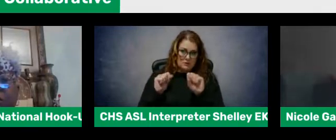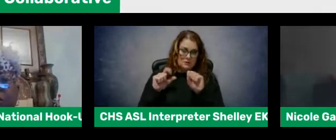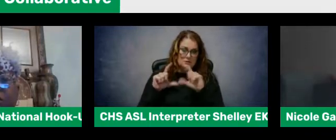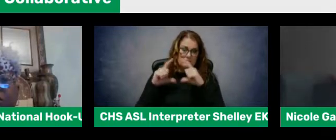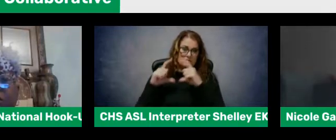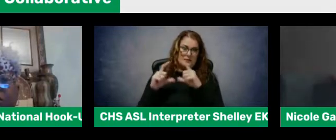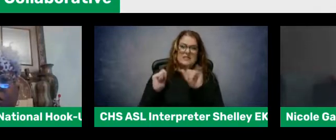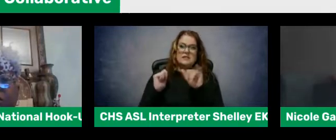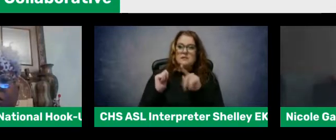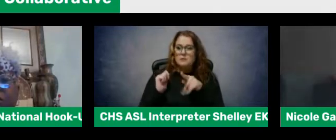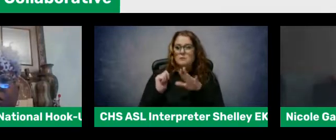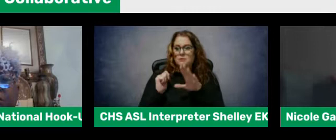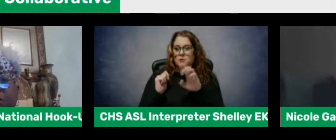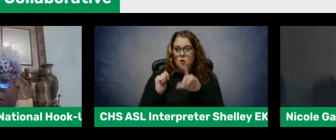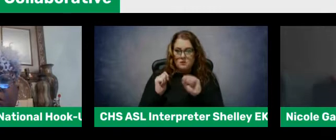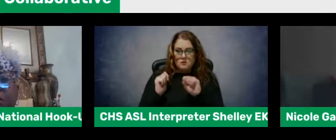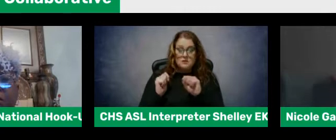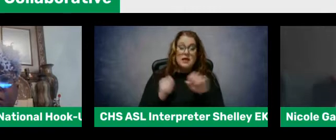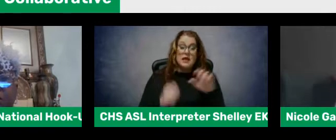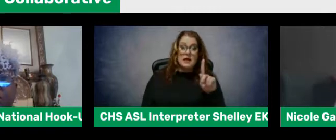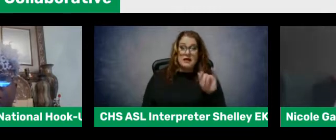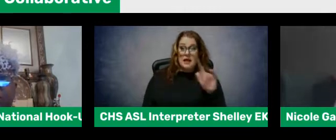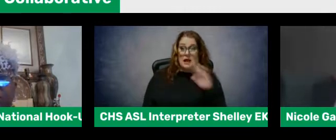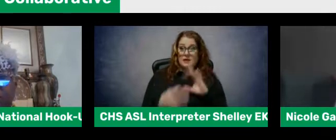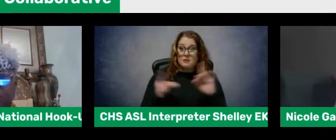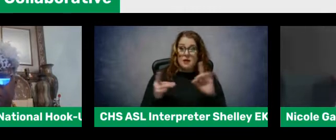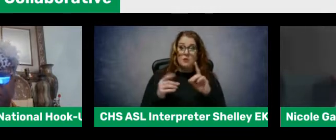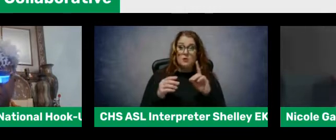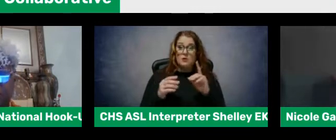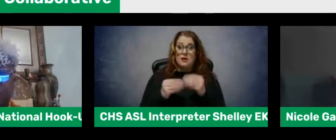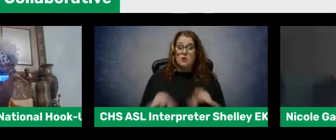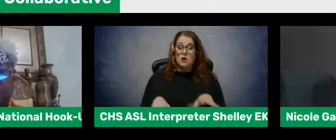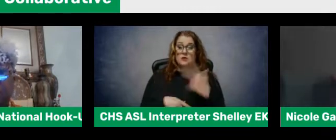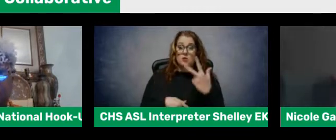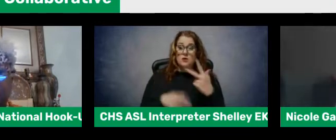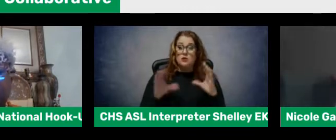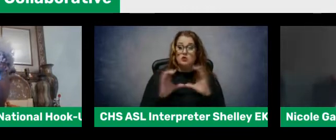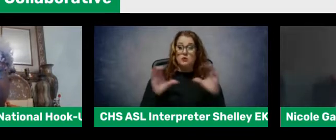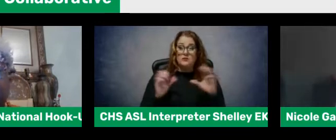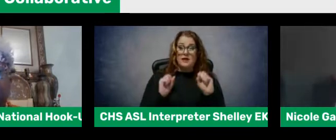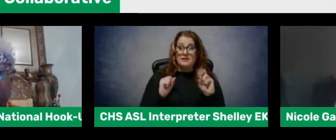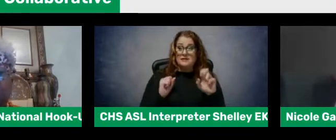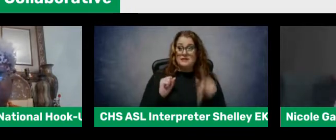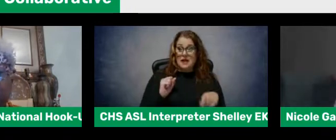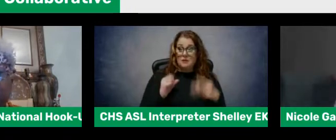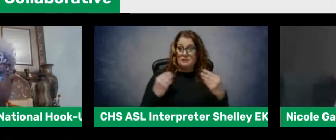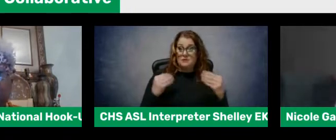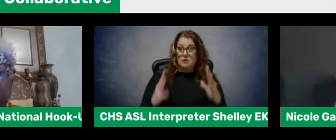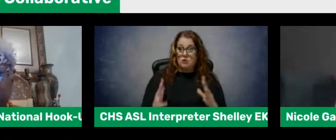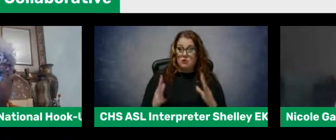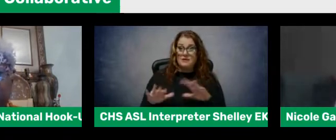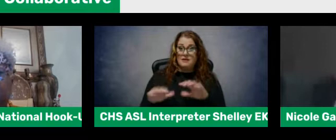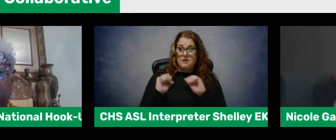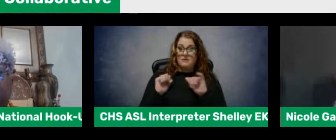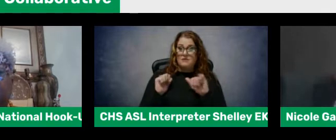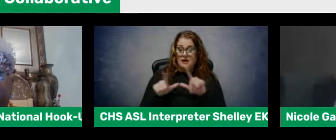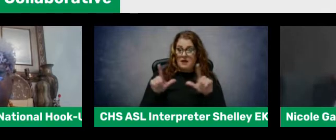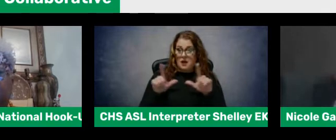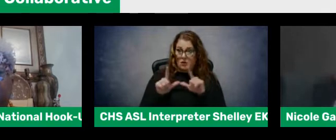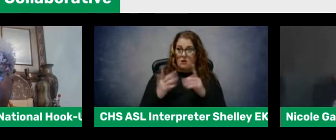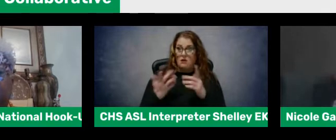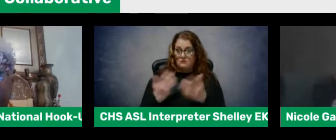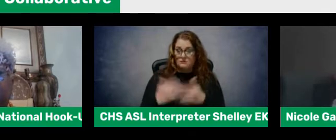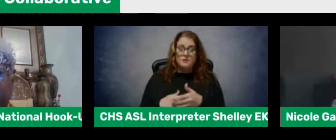we, as Kathy mentioned, lost 3 certified SNAP retailer grocers that left the 60433 and 32